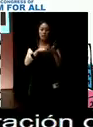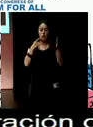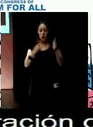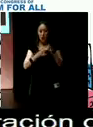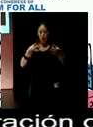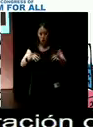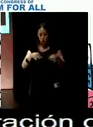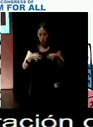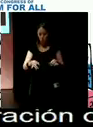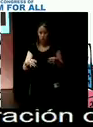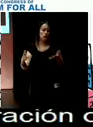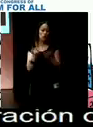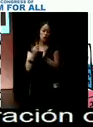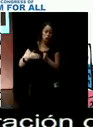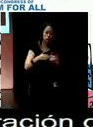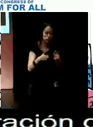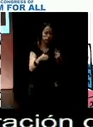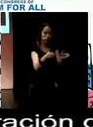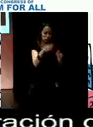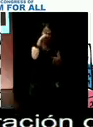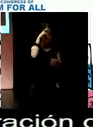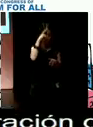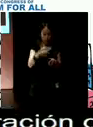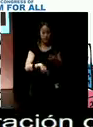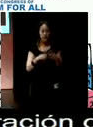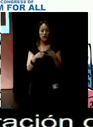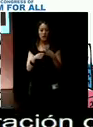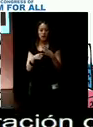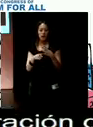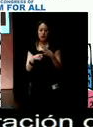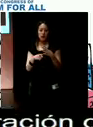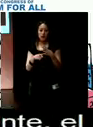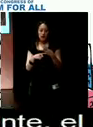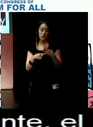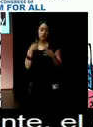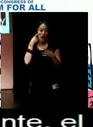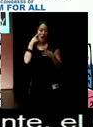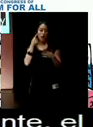methodology, of a standardized methodology, and then